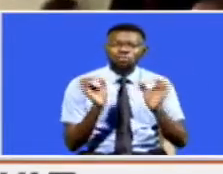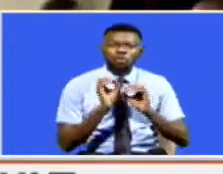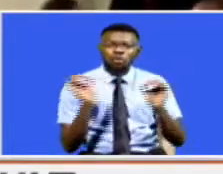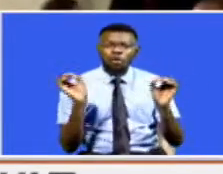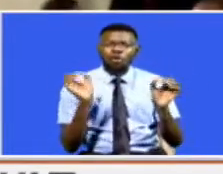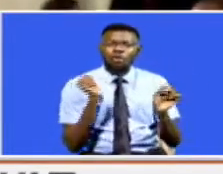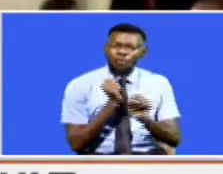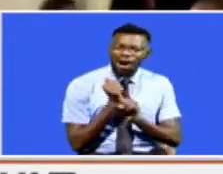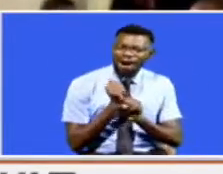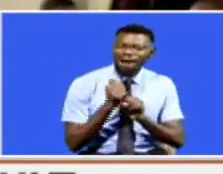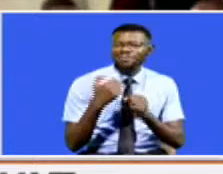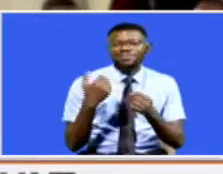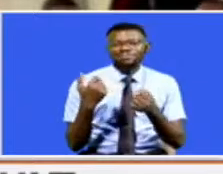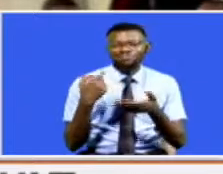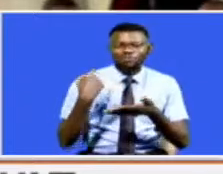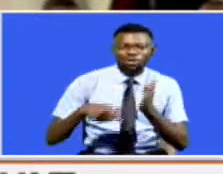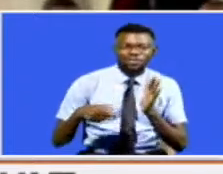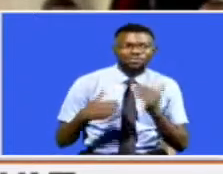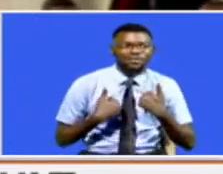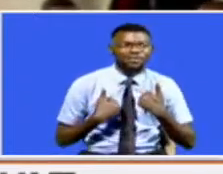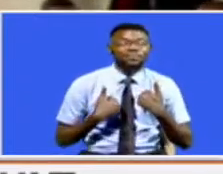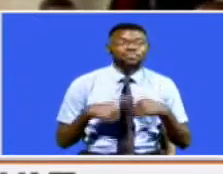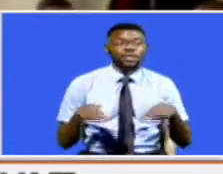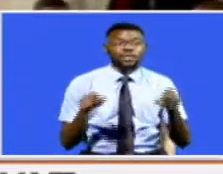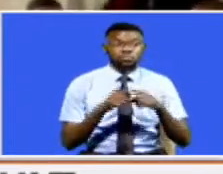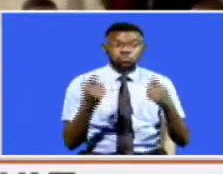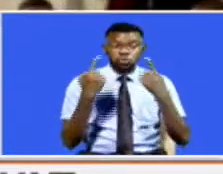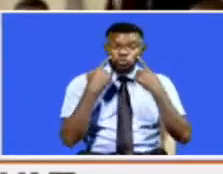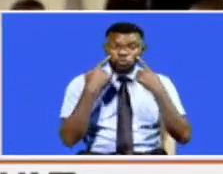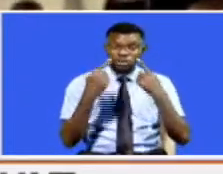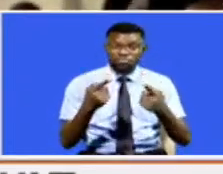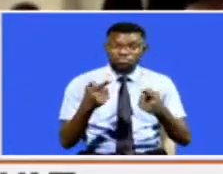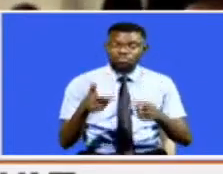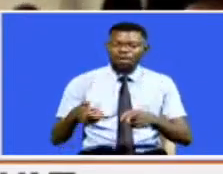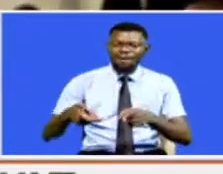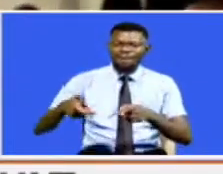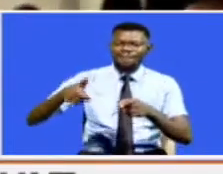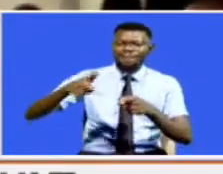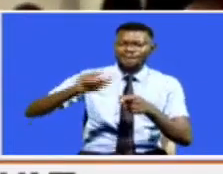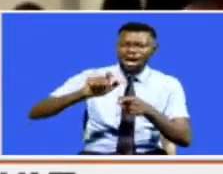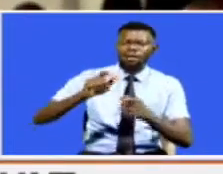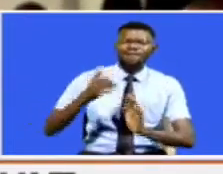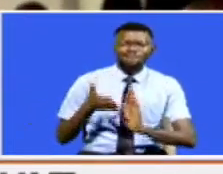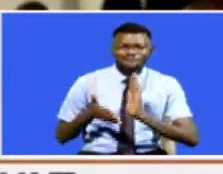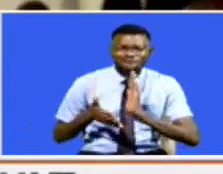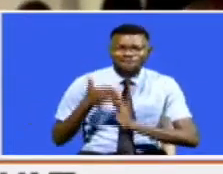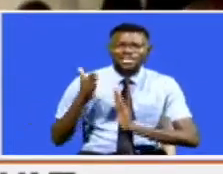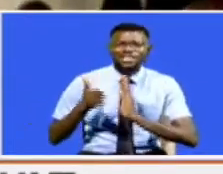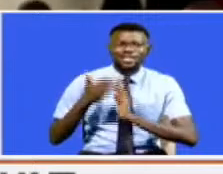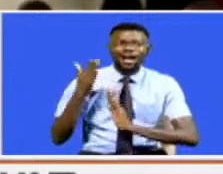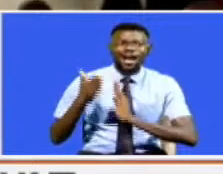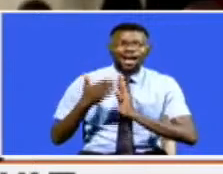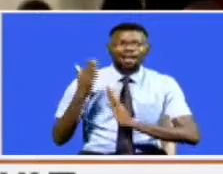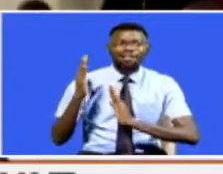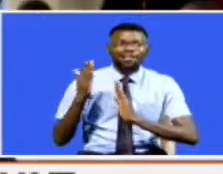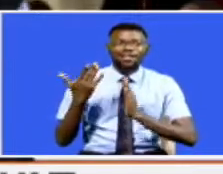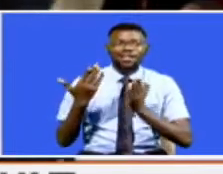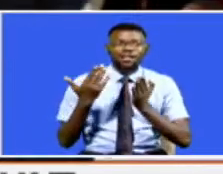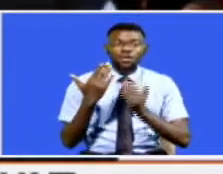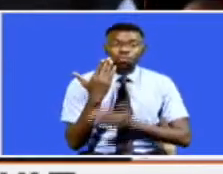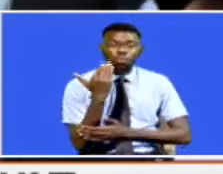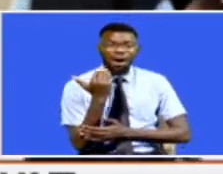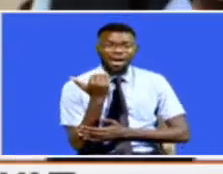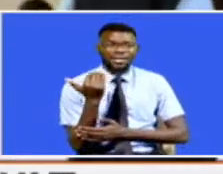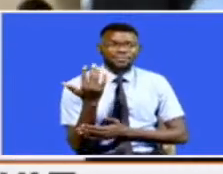as everybody will see from P&L, our interest expense grew much faster than the interest income because we didn't pass